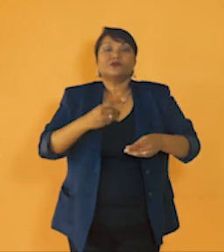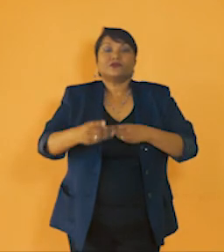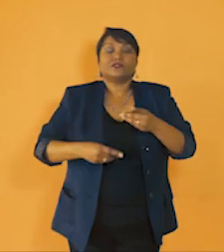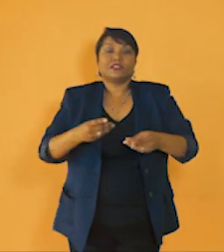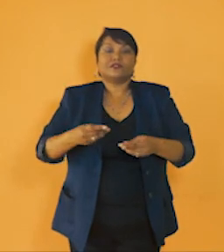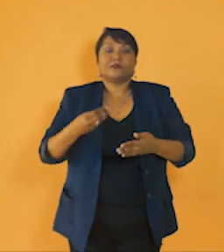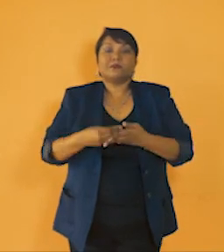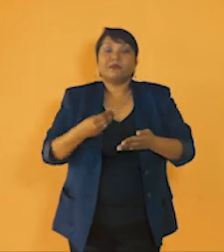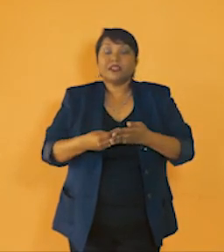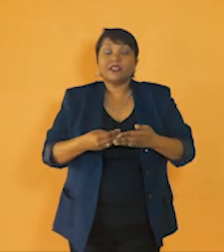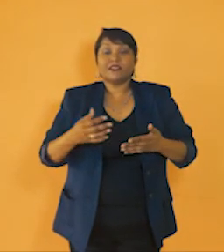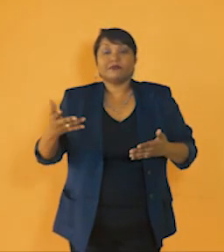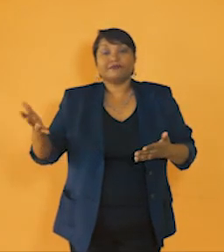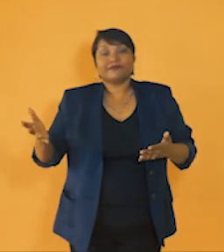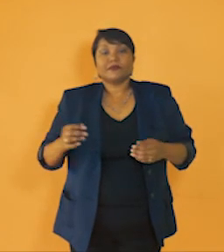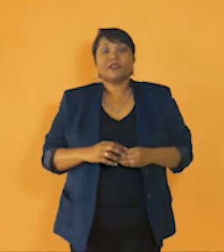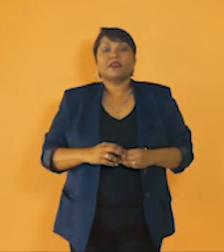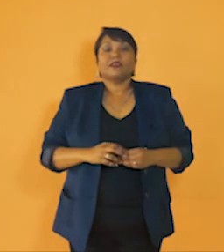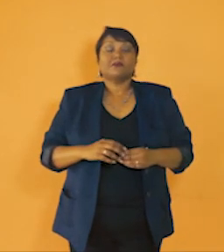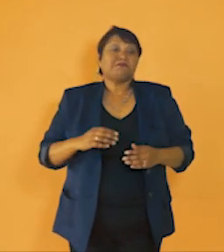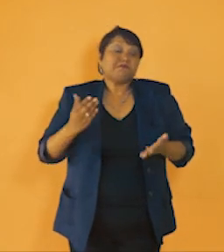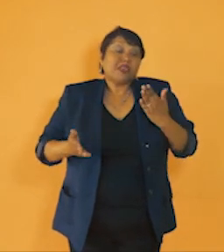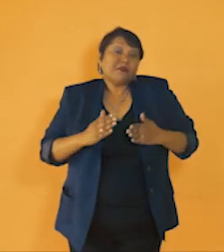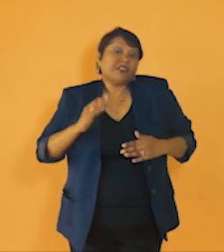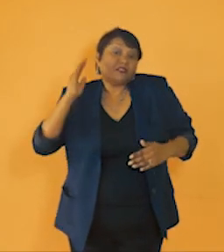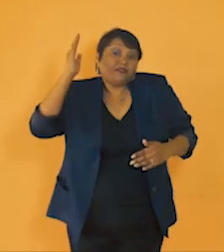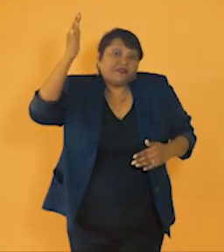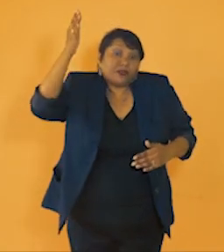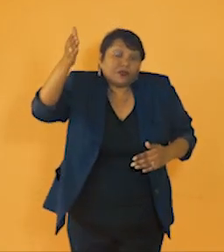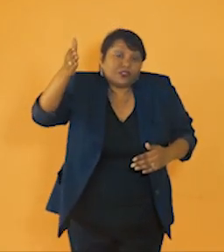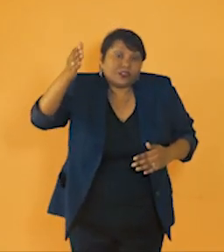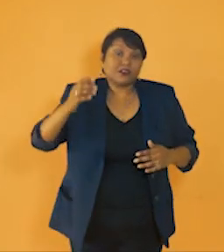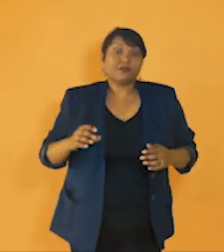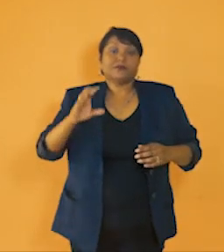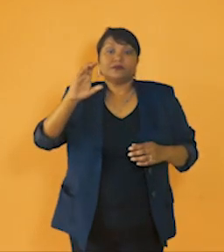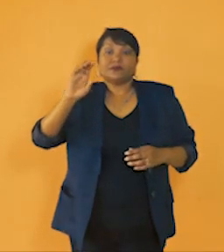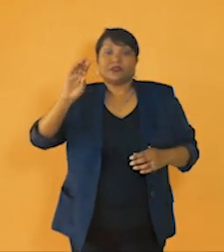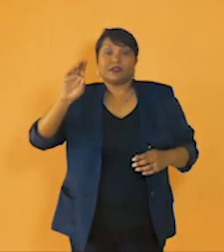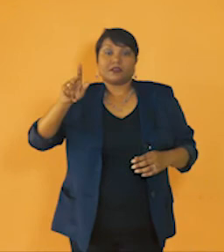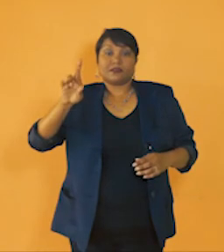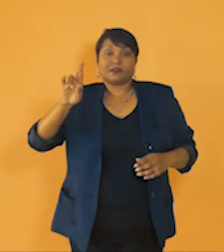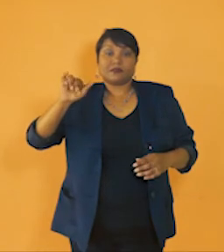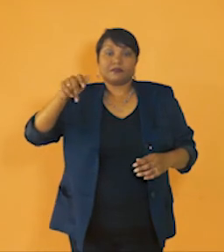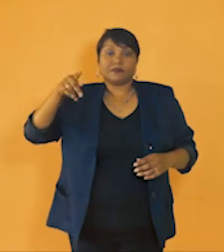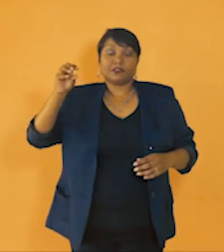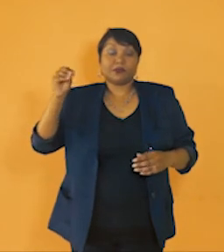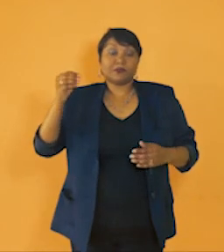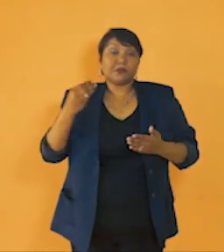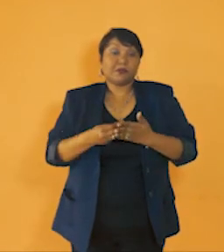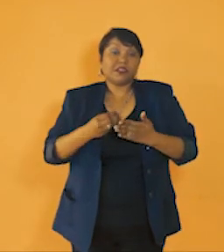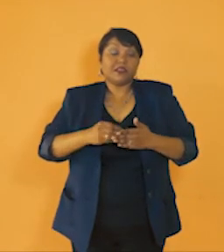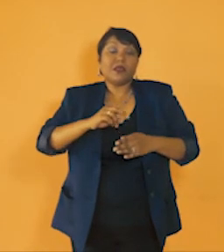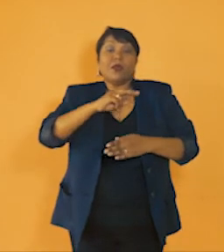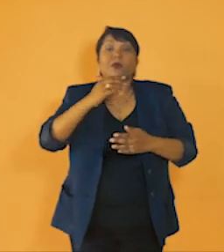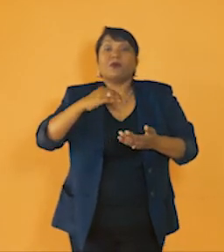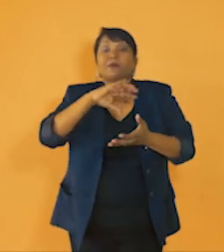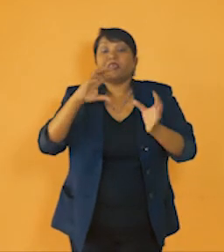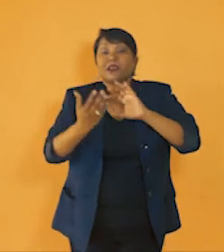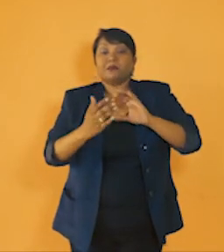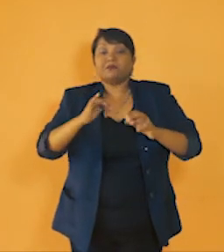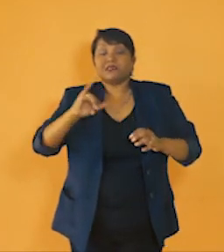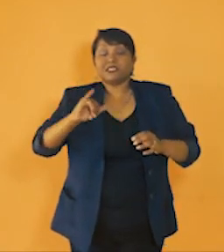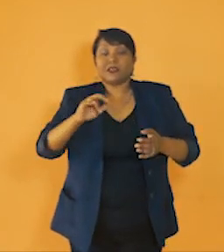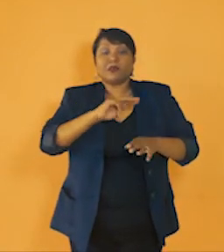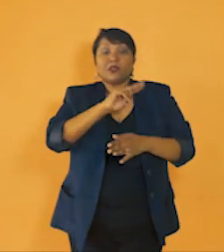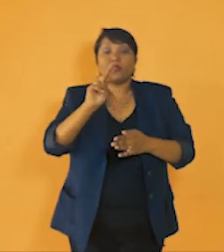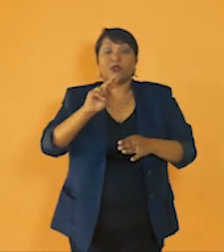online. Perhaps within the next 2 or 3 decades, cryptocurrencies may become as widely used as its host,